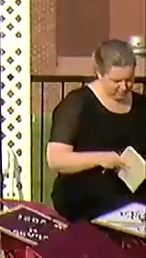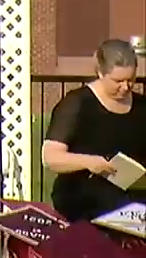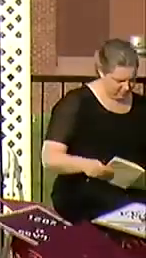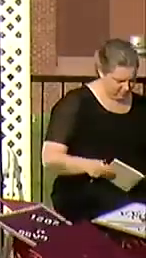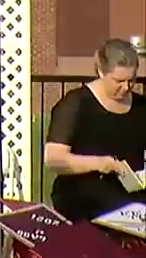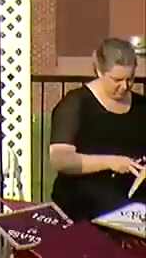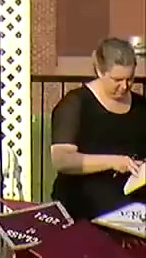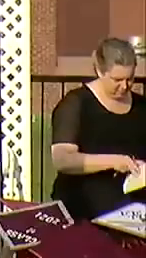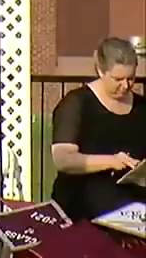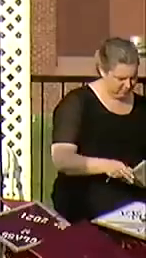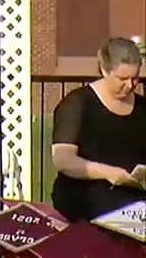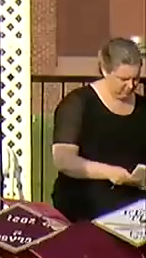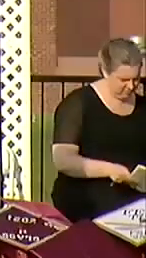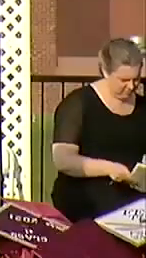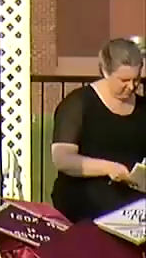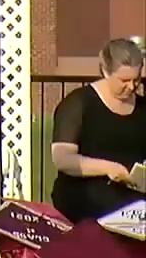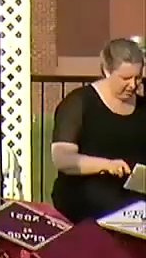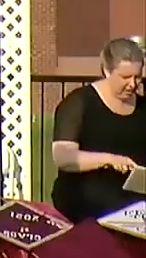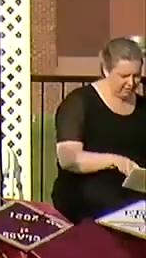Spencer Aaron Bennett.